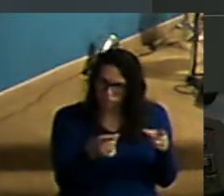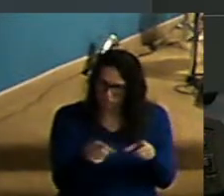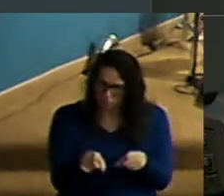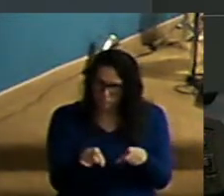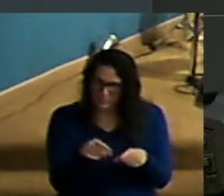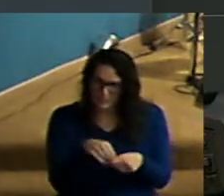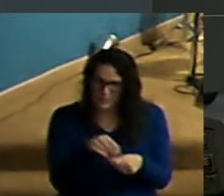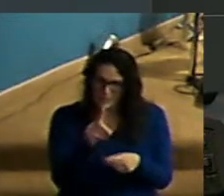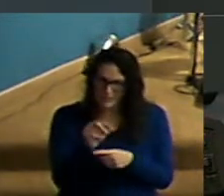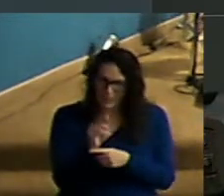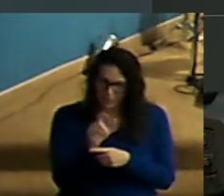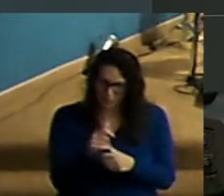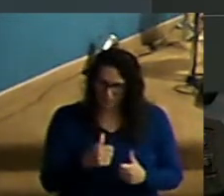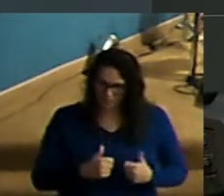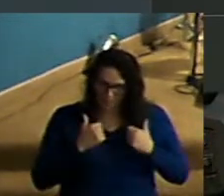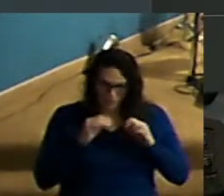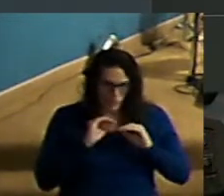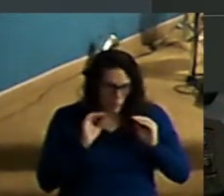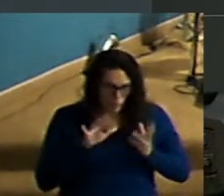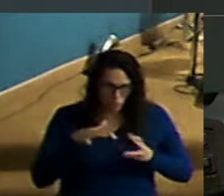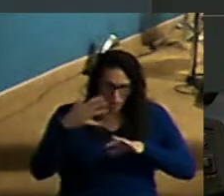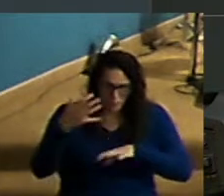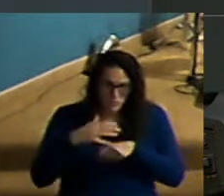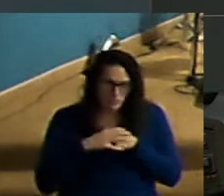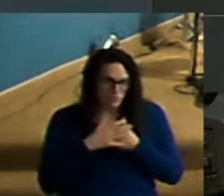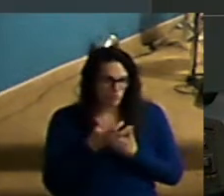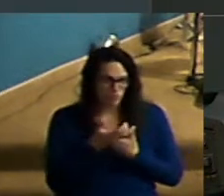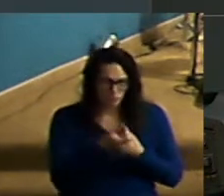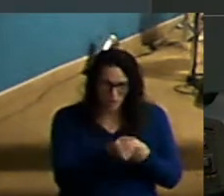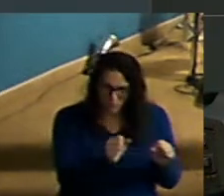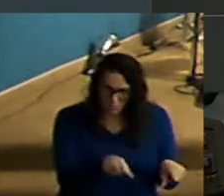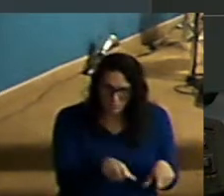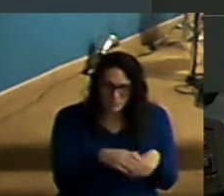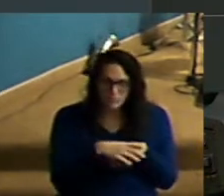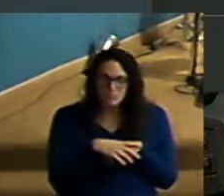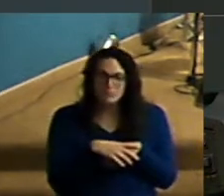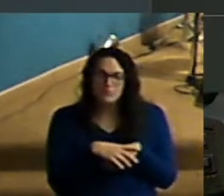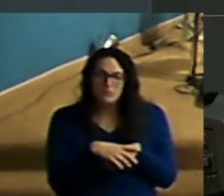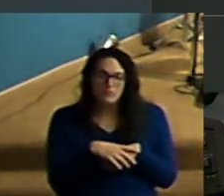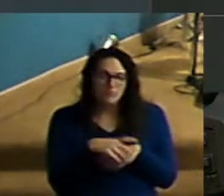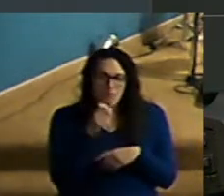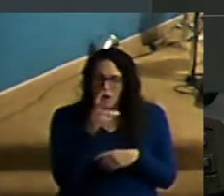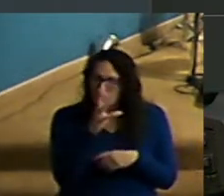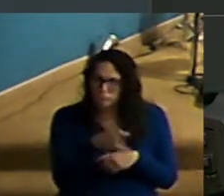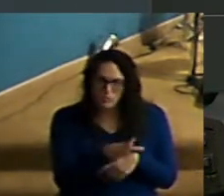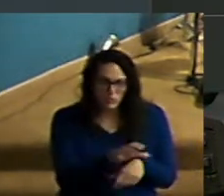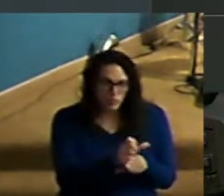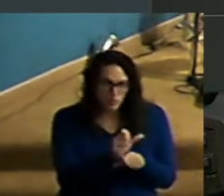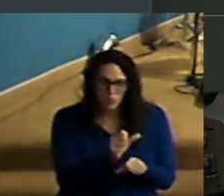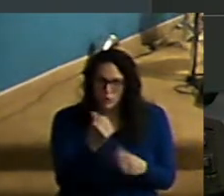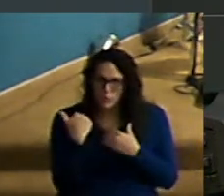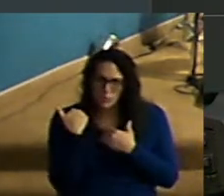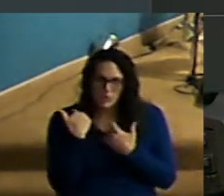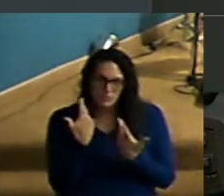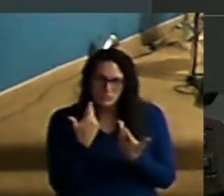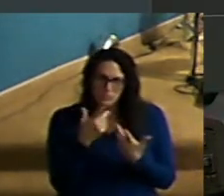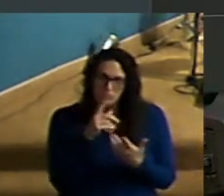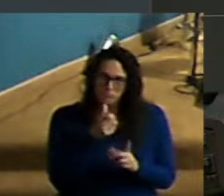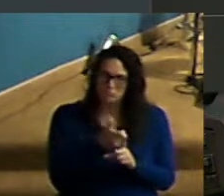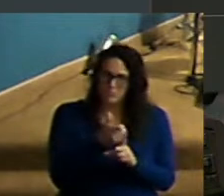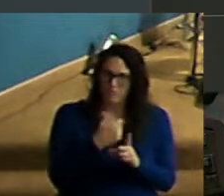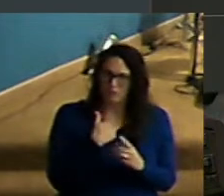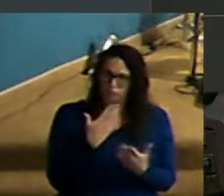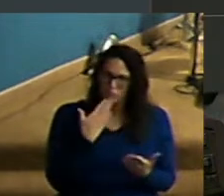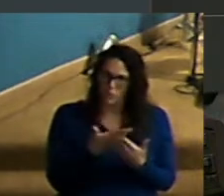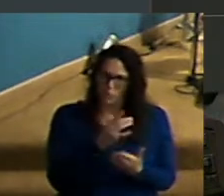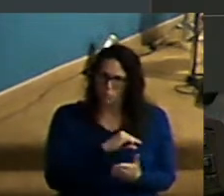Daniel, don't we? No corruption, trustworthy, not negligent, exceptional qualities. So as we